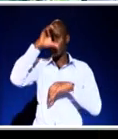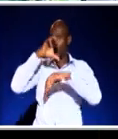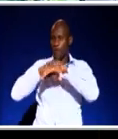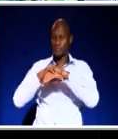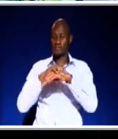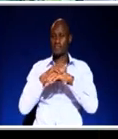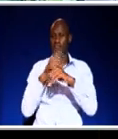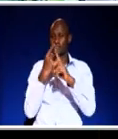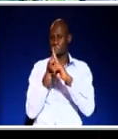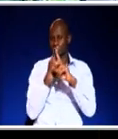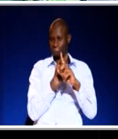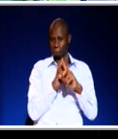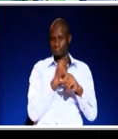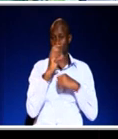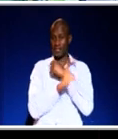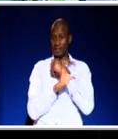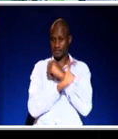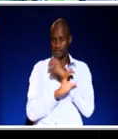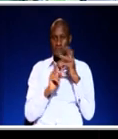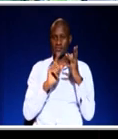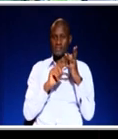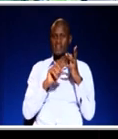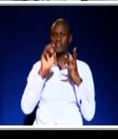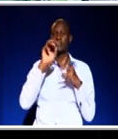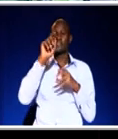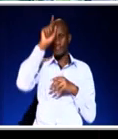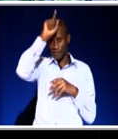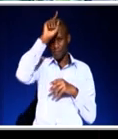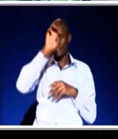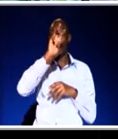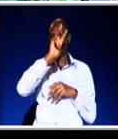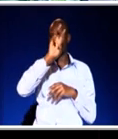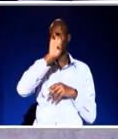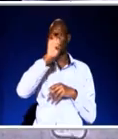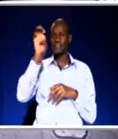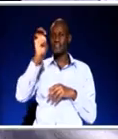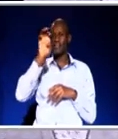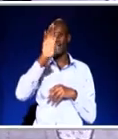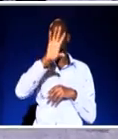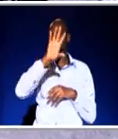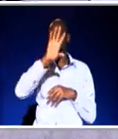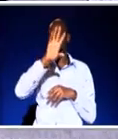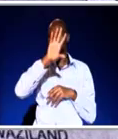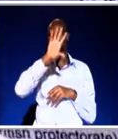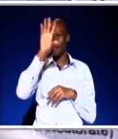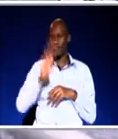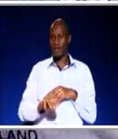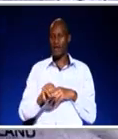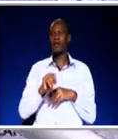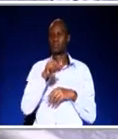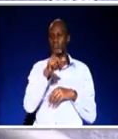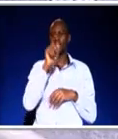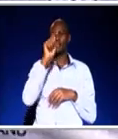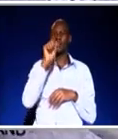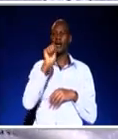several also colonies. One was Germany East Africa. This was Tanganyika. Let's move to Southwest Africa. They also